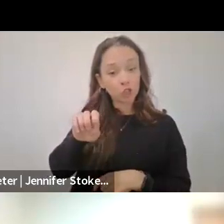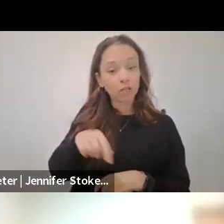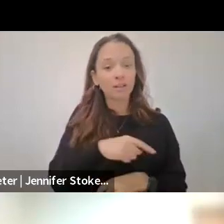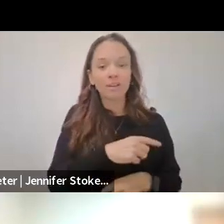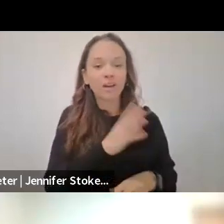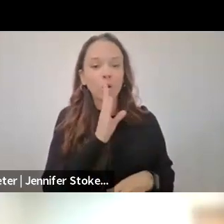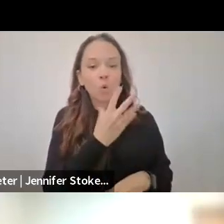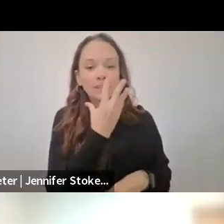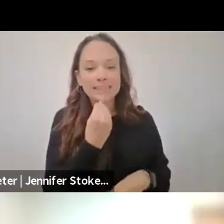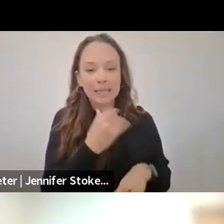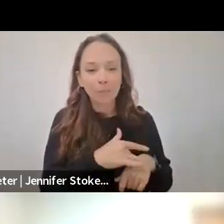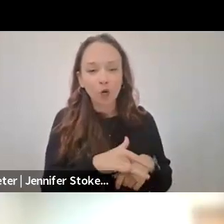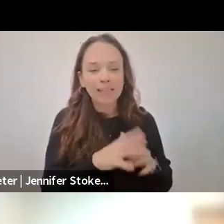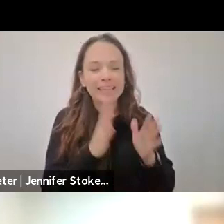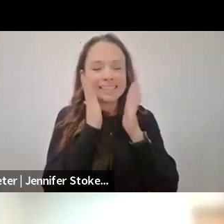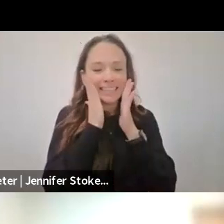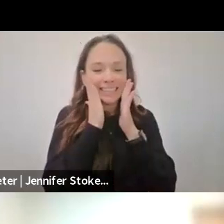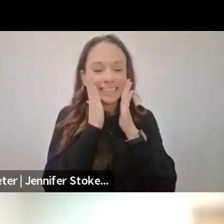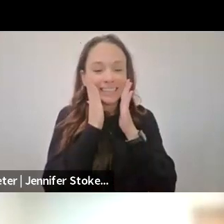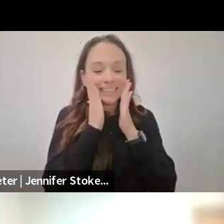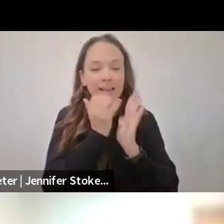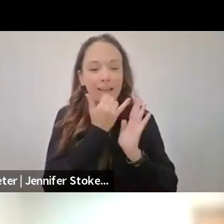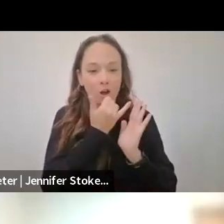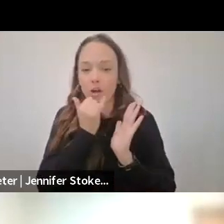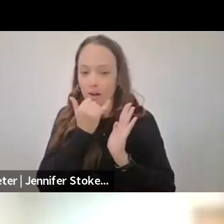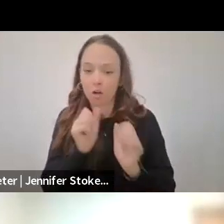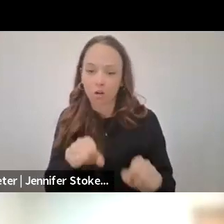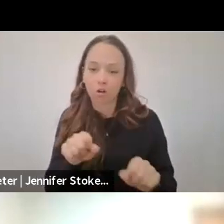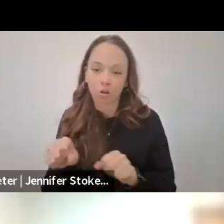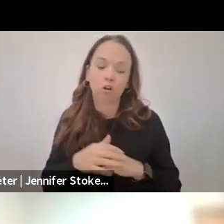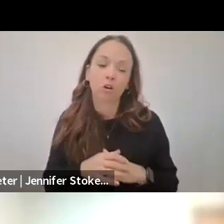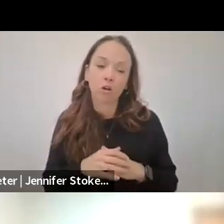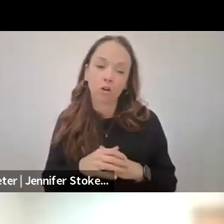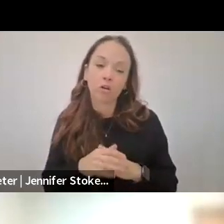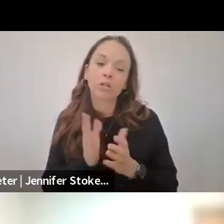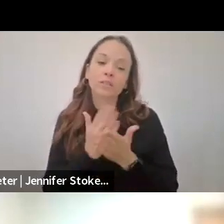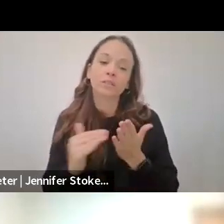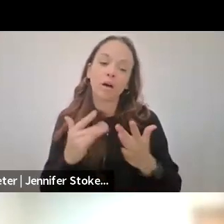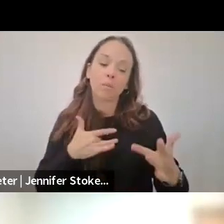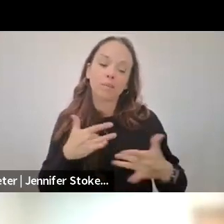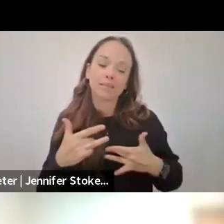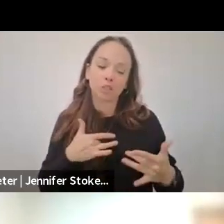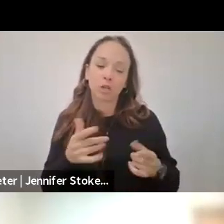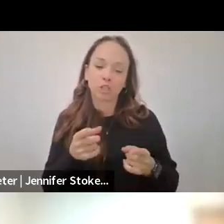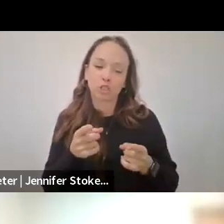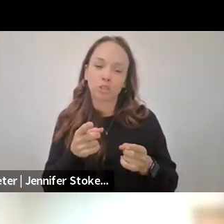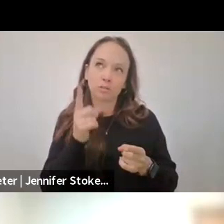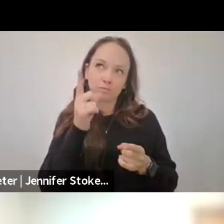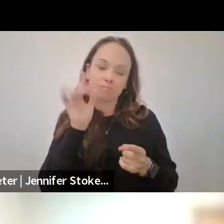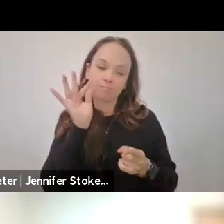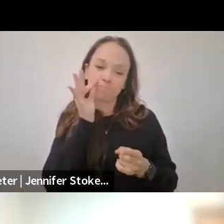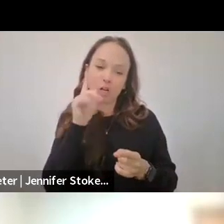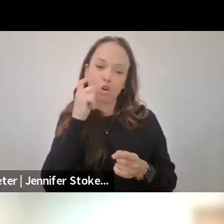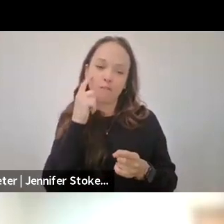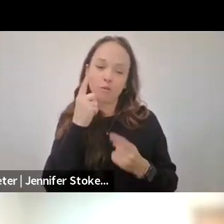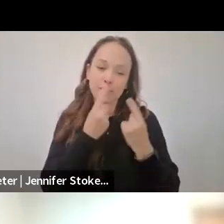So it's not there yet. I think there is some consideration being considered by the federal government about